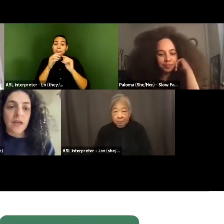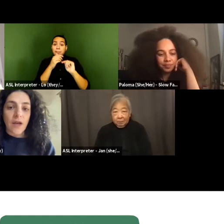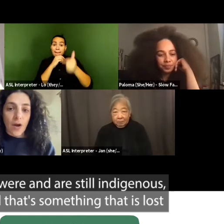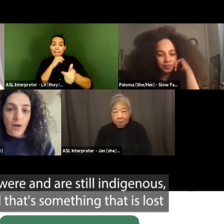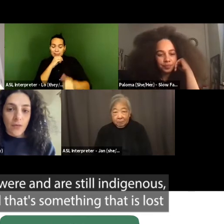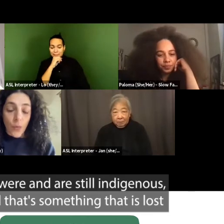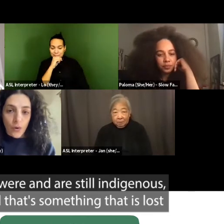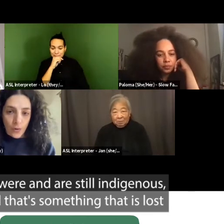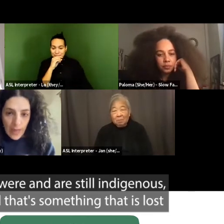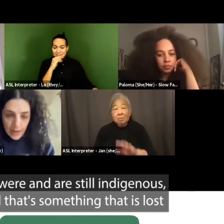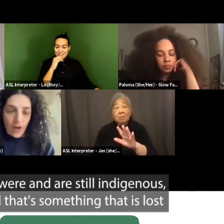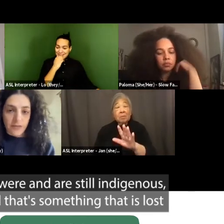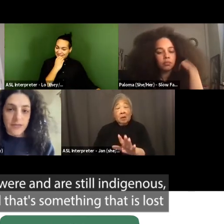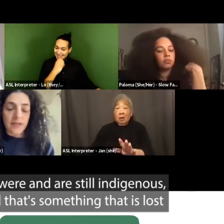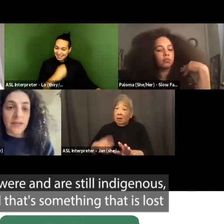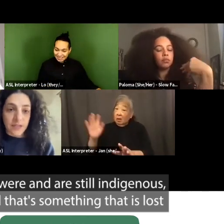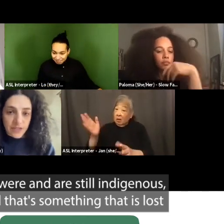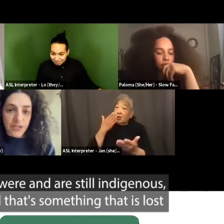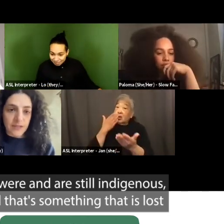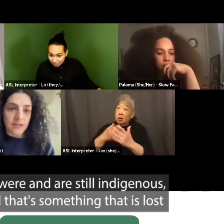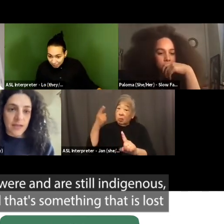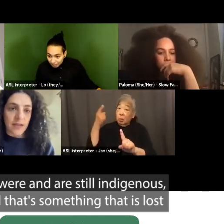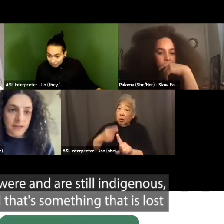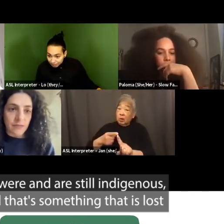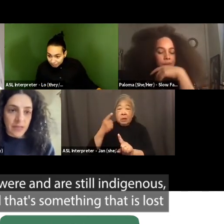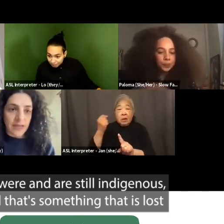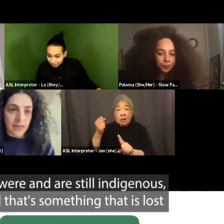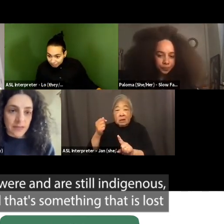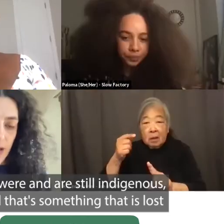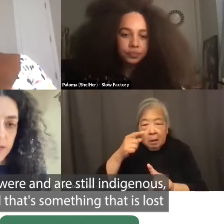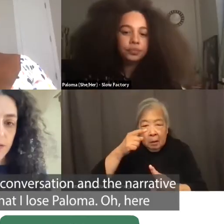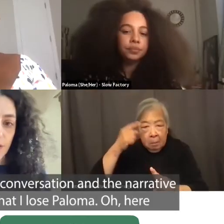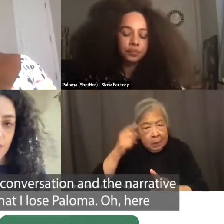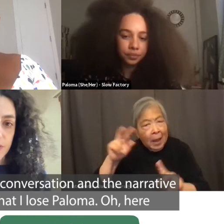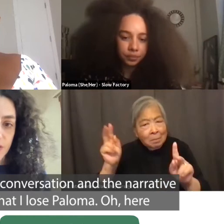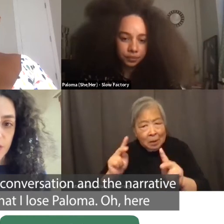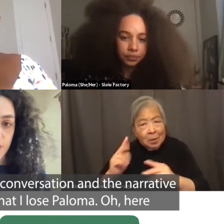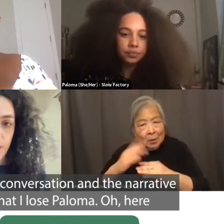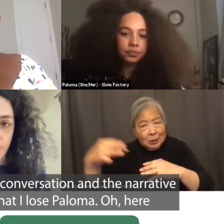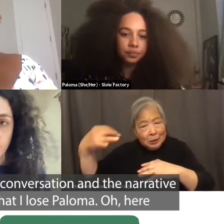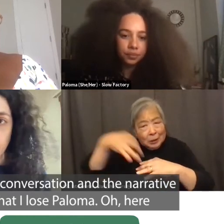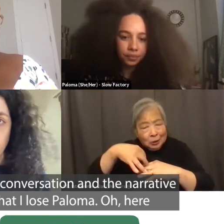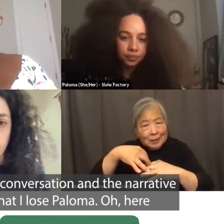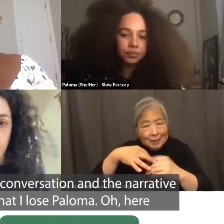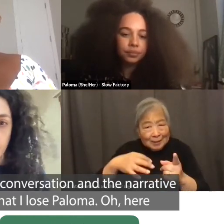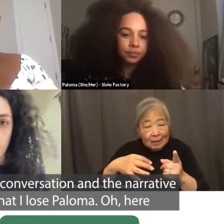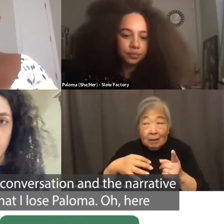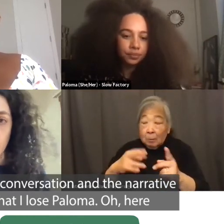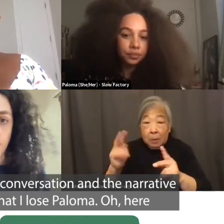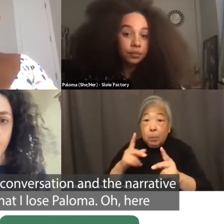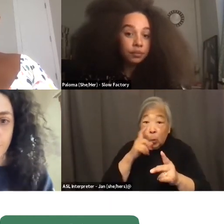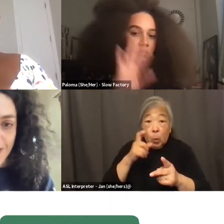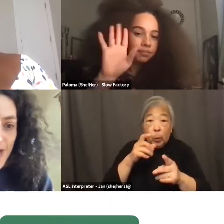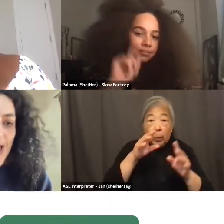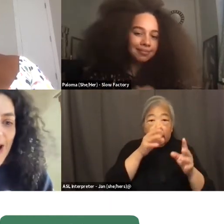Africans were and are still indigenous, and that's something that is lost in the conversation, in the narrative. Did I lose Paloma?